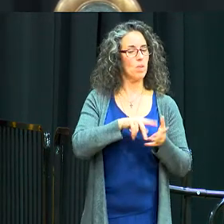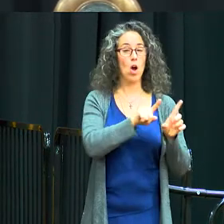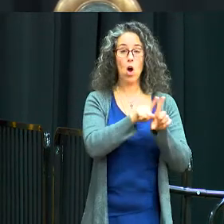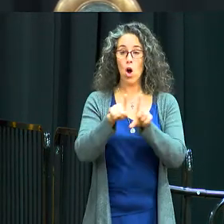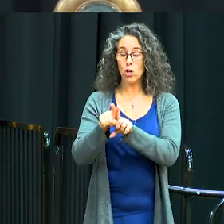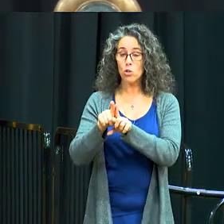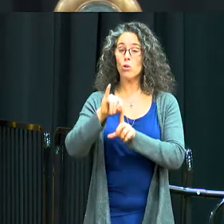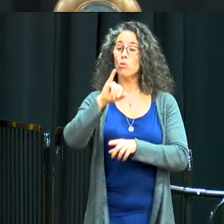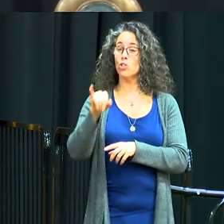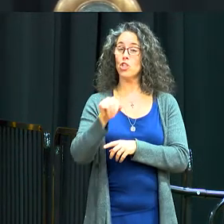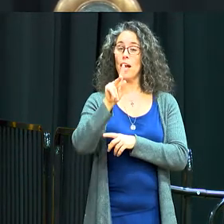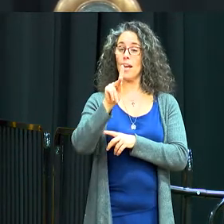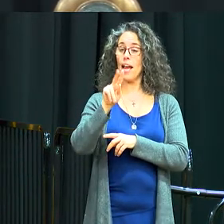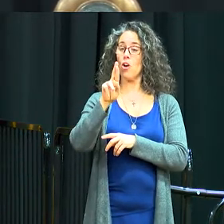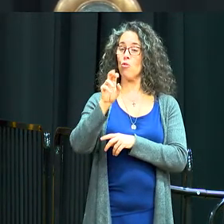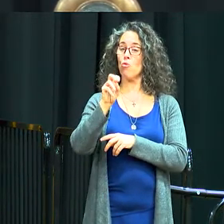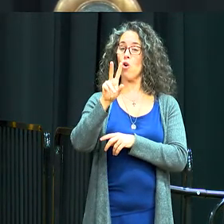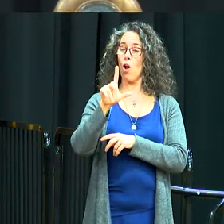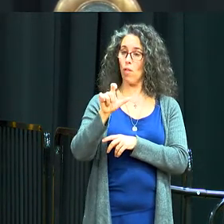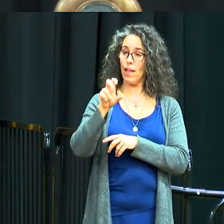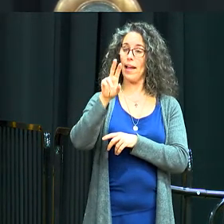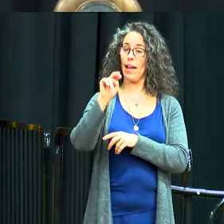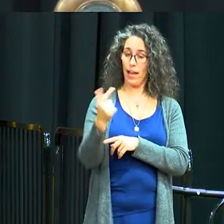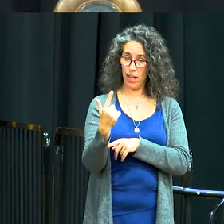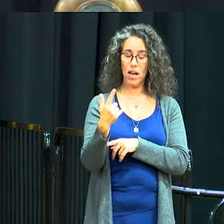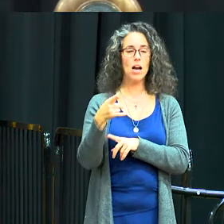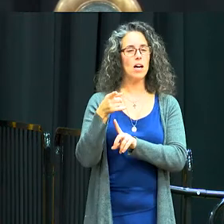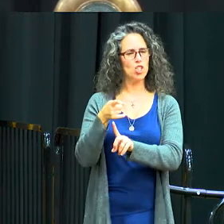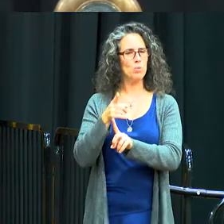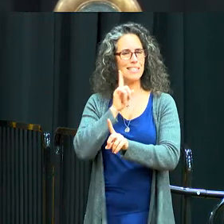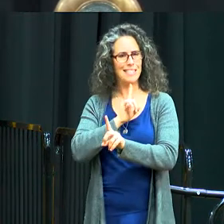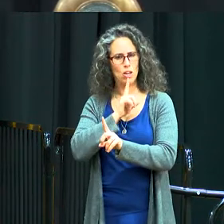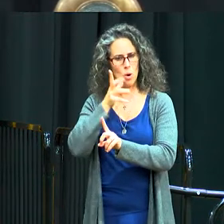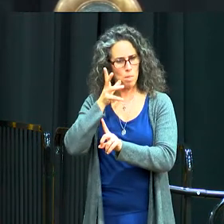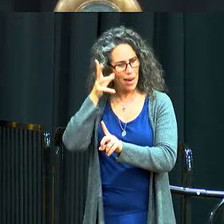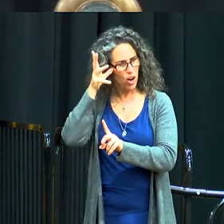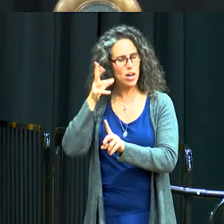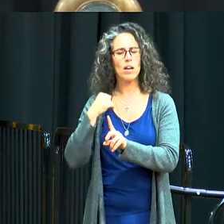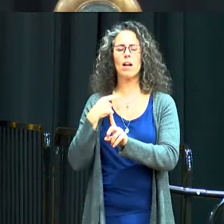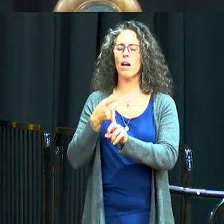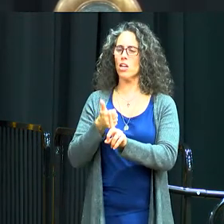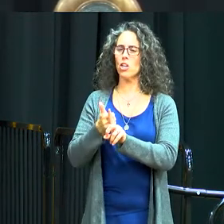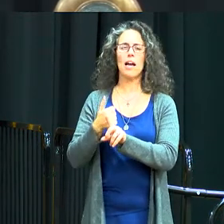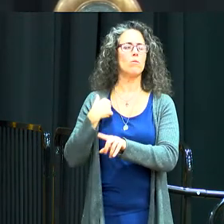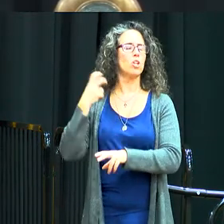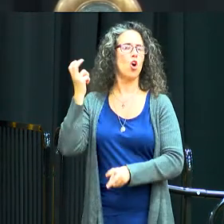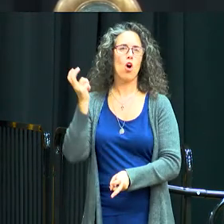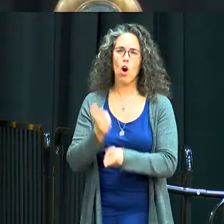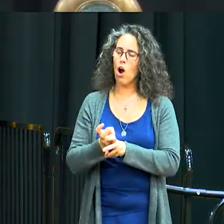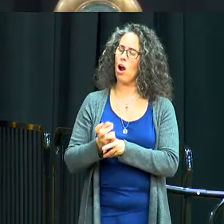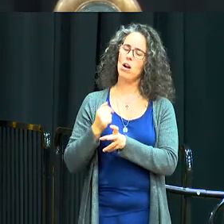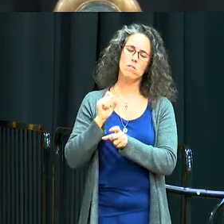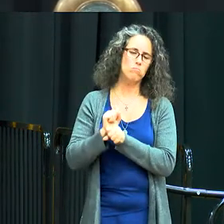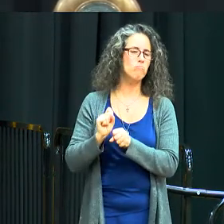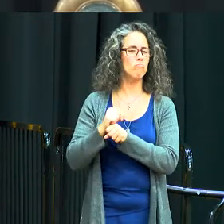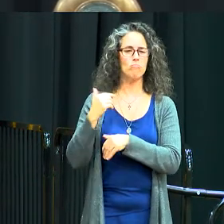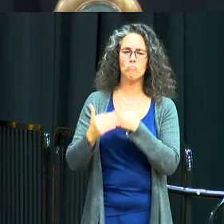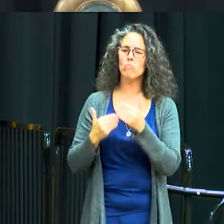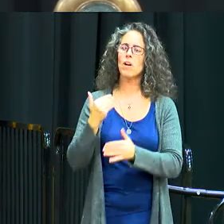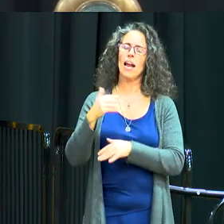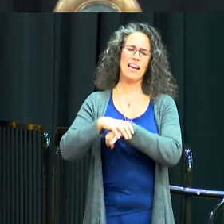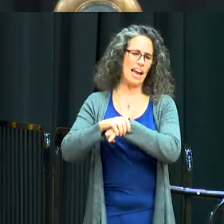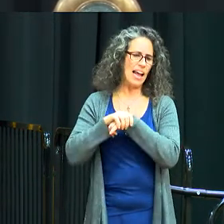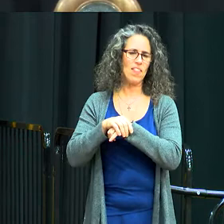unemployed single parent, and as she said, as poor as it is possible to be in modern Britain without being homeless, who didn't give up after